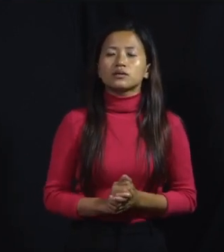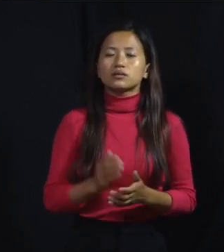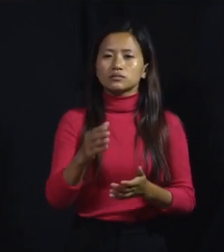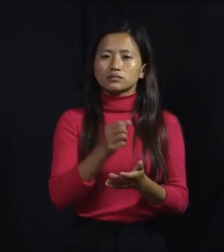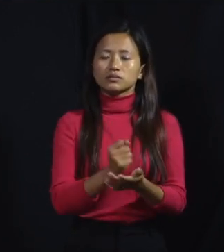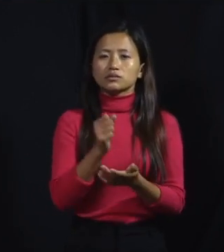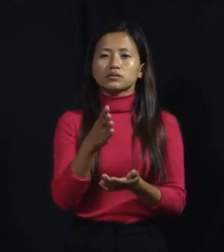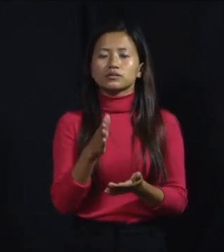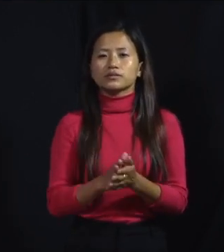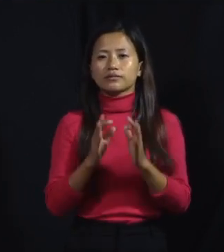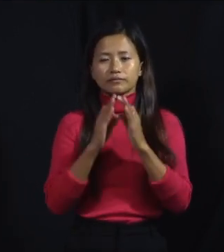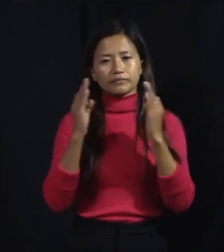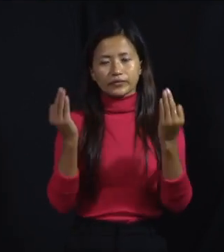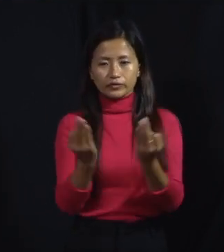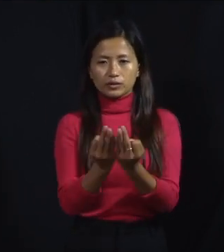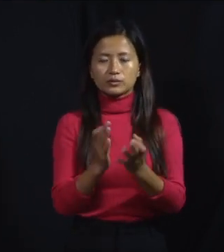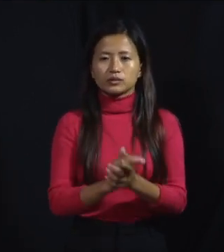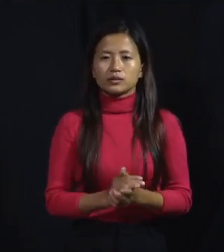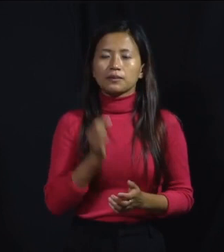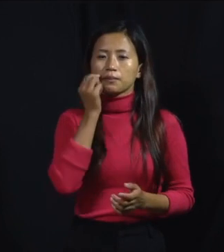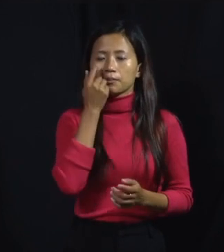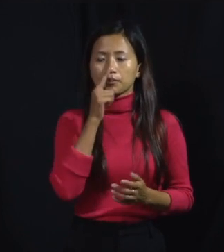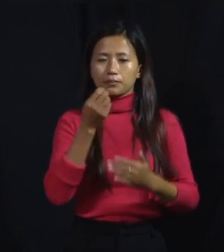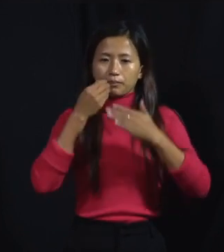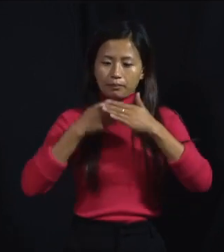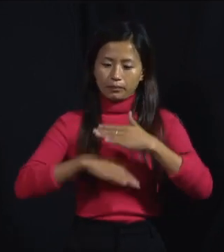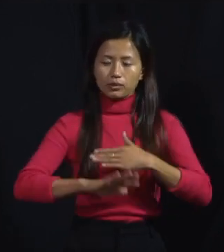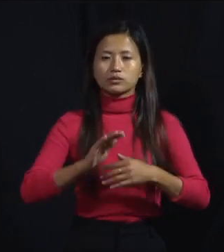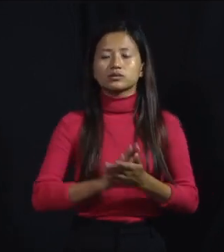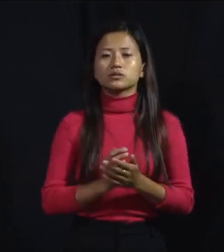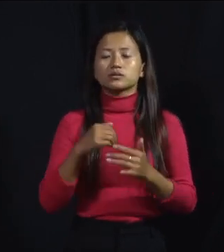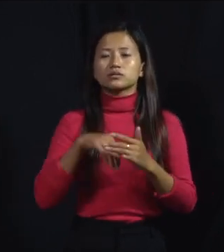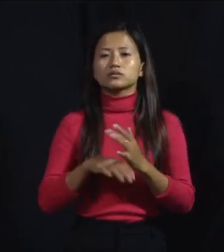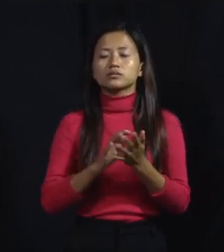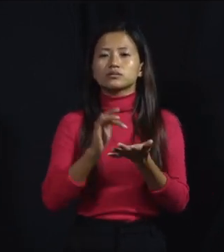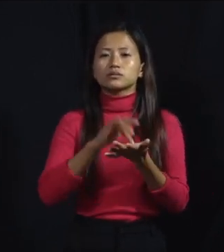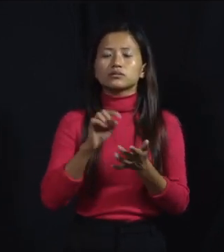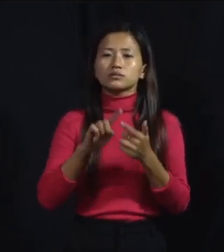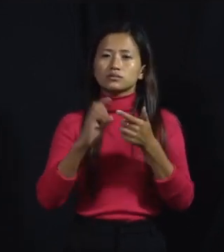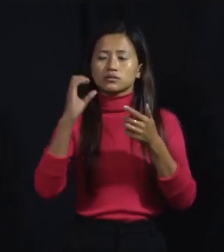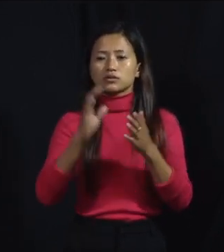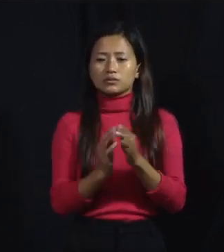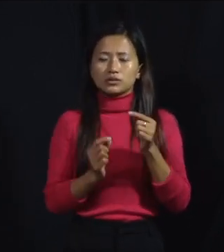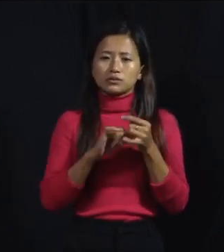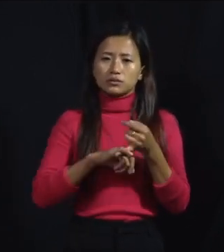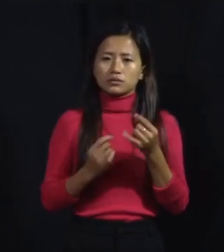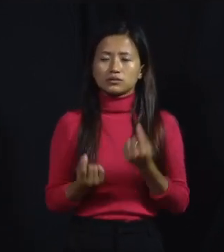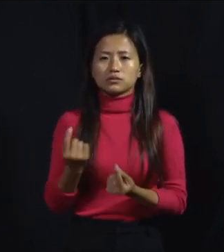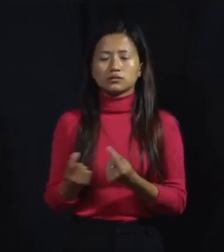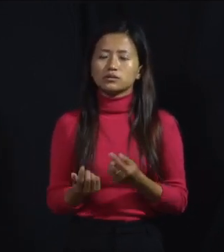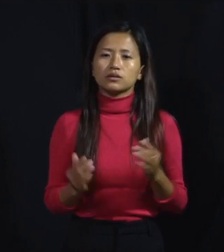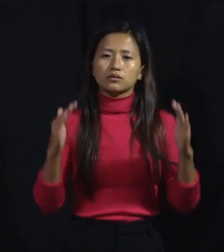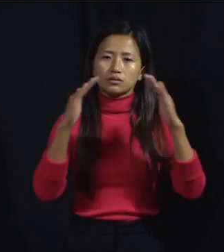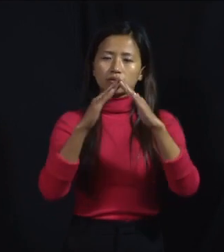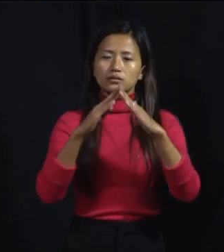be, example, the family. So the parents that you are born into, and then the kind of economic situation that you have at home,